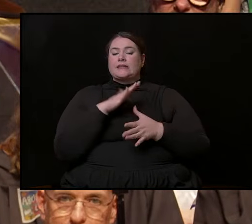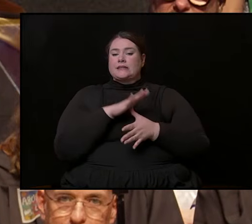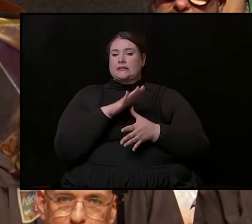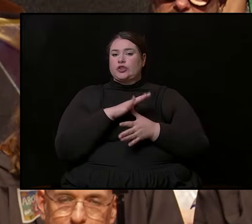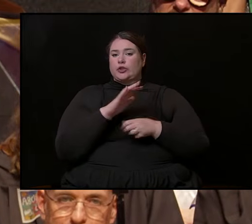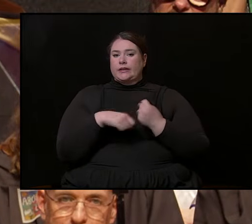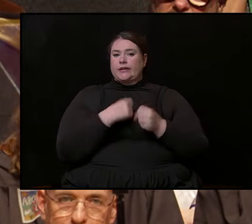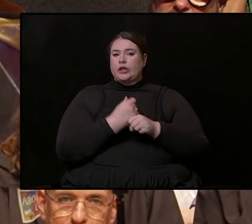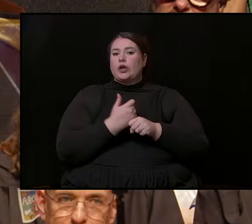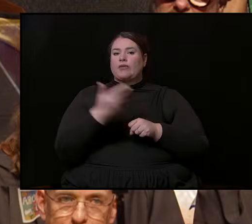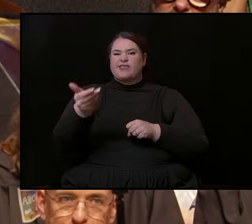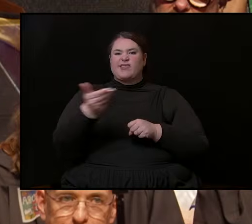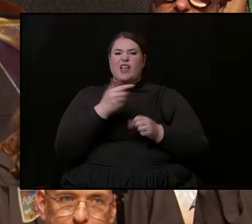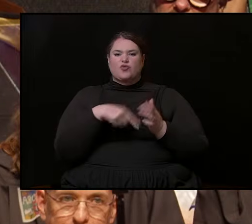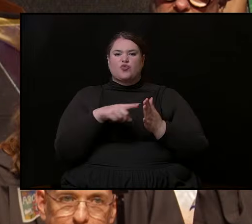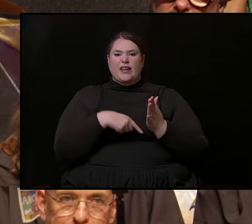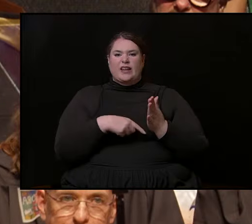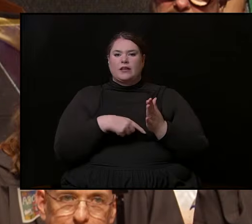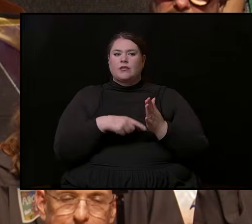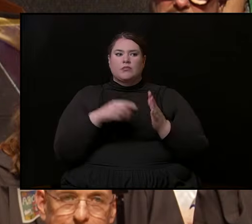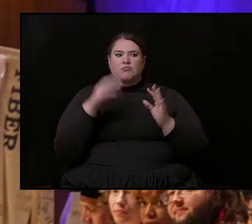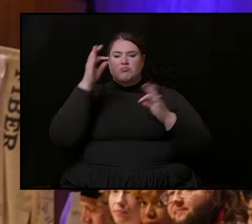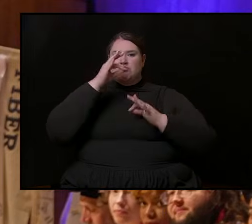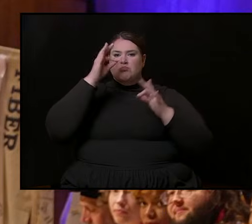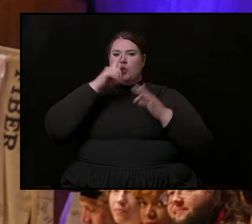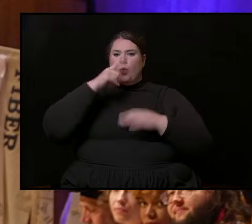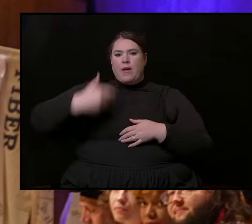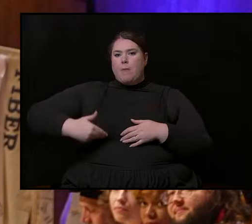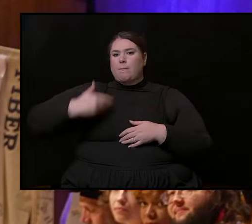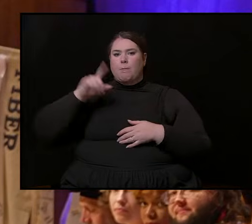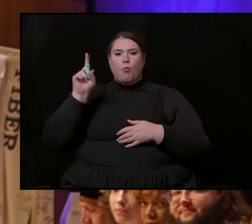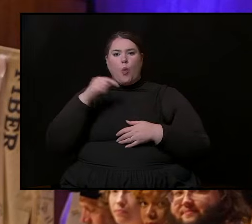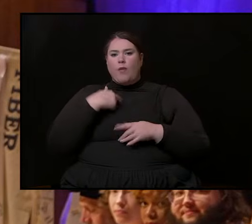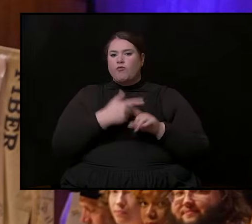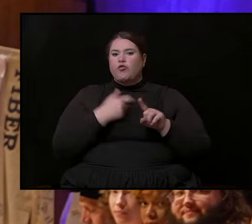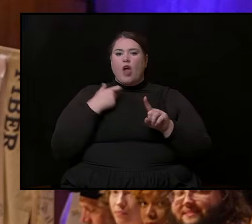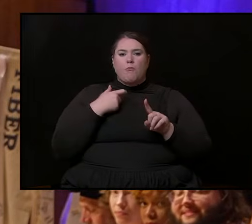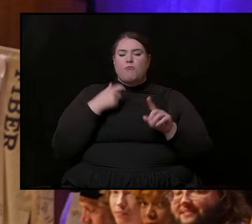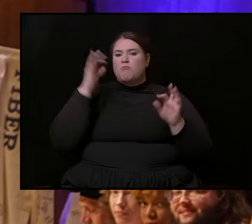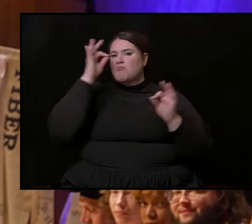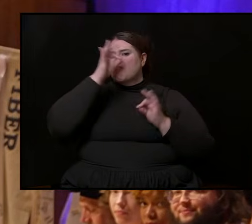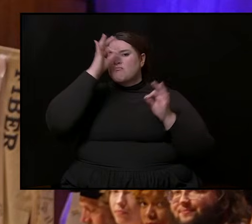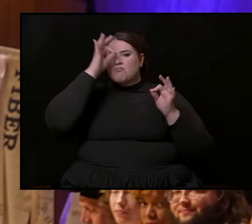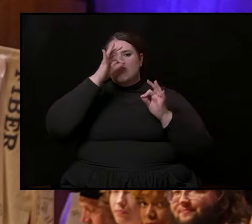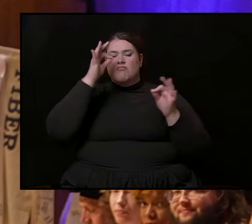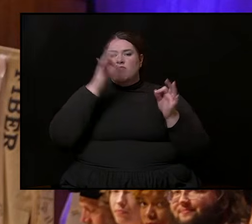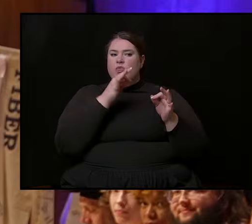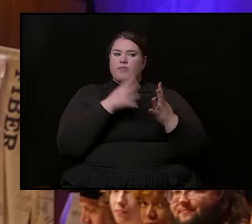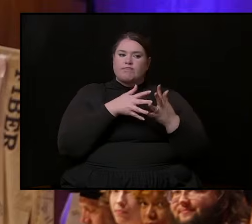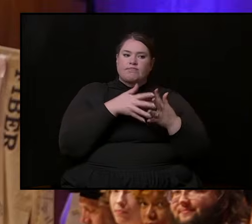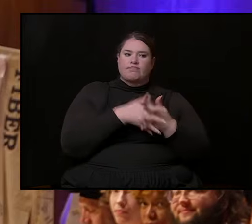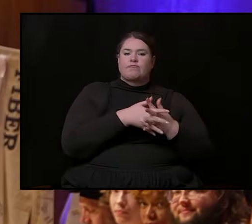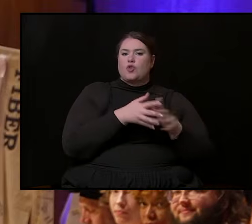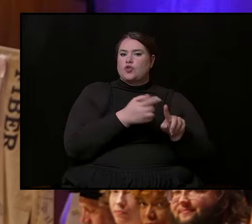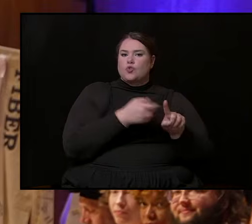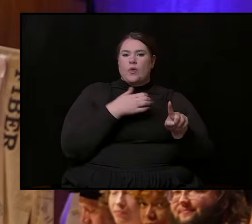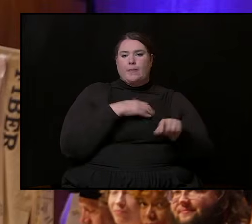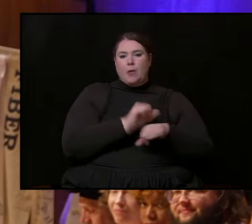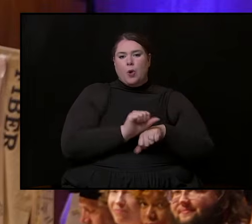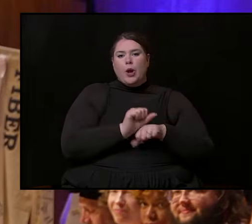guest critic, someone who knew nothing about me, where I came from, the source of my work. I know y'all can relate to